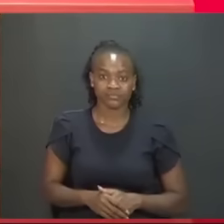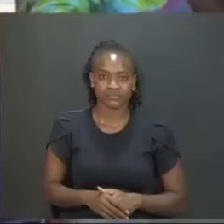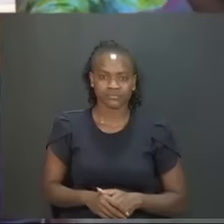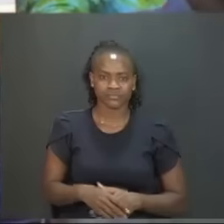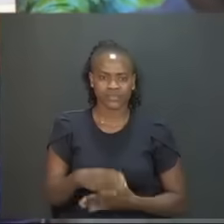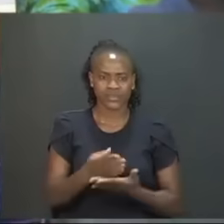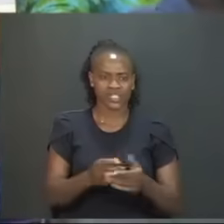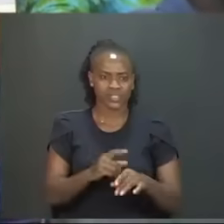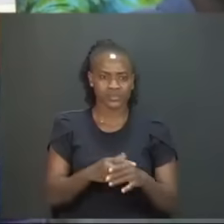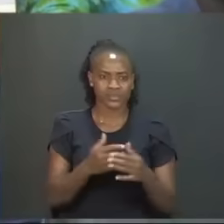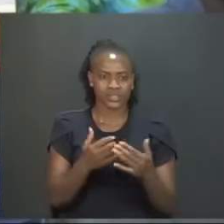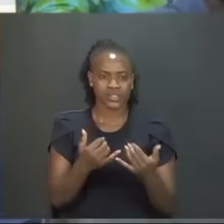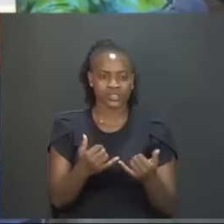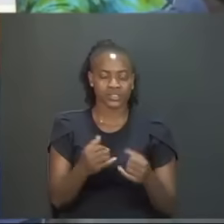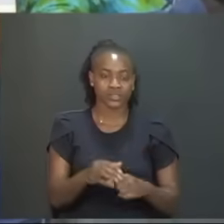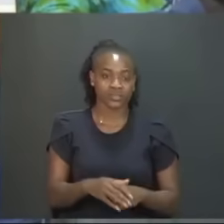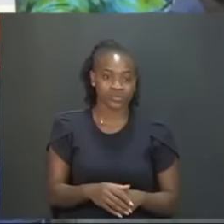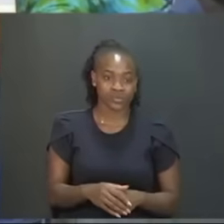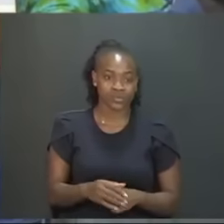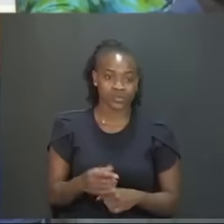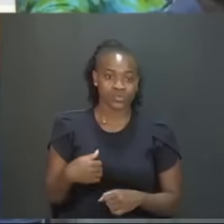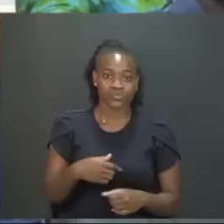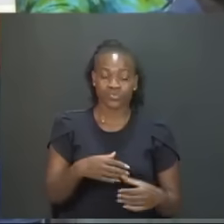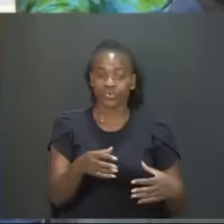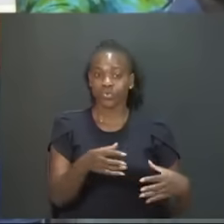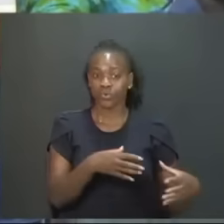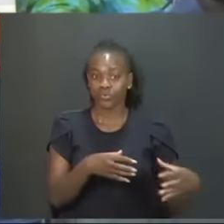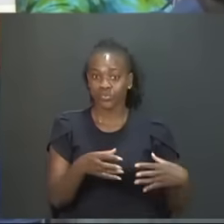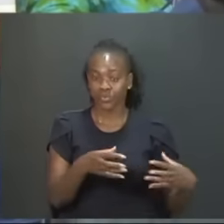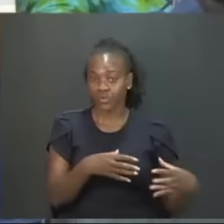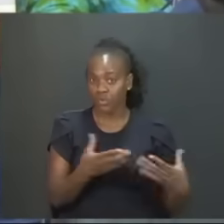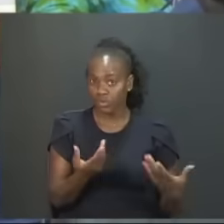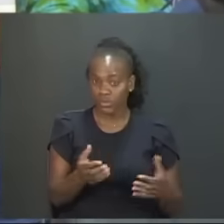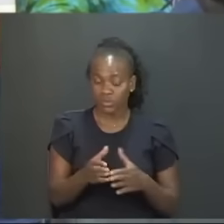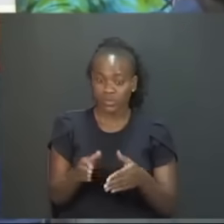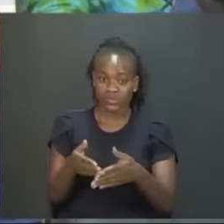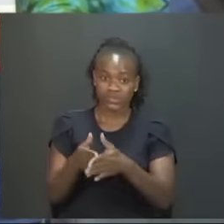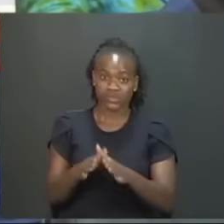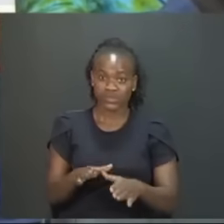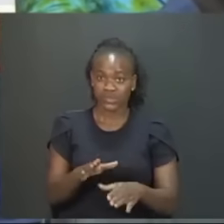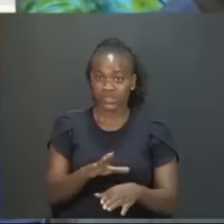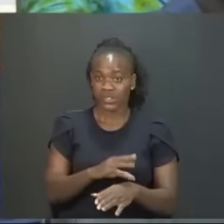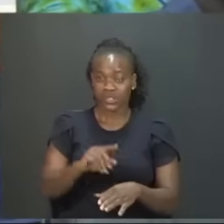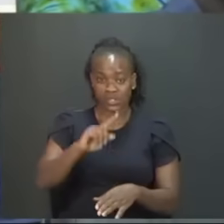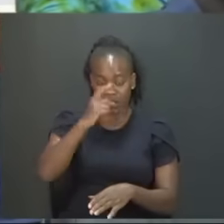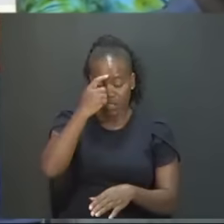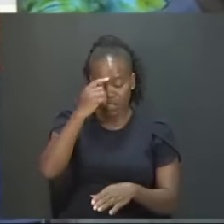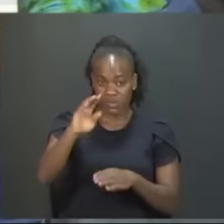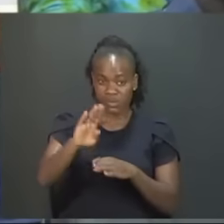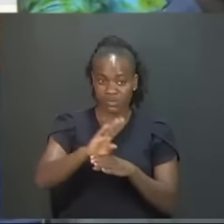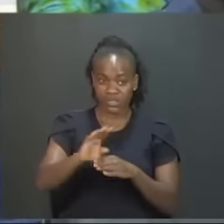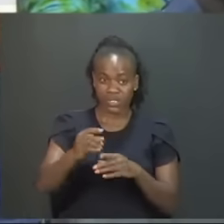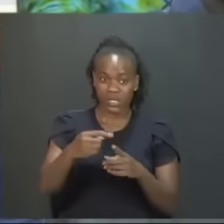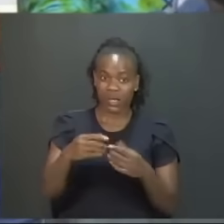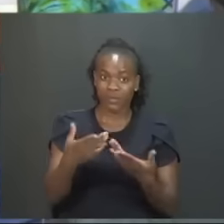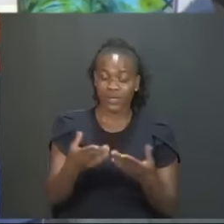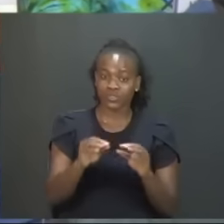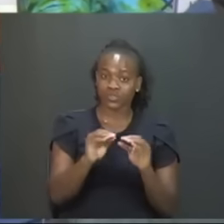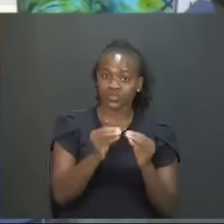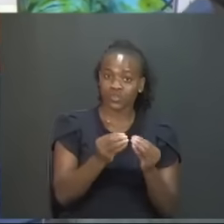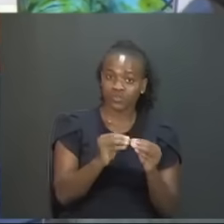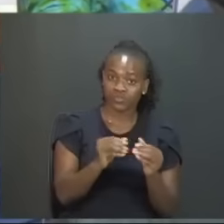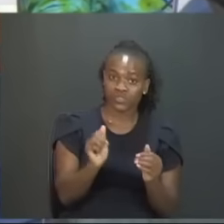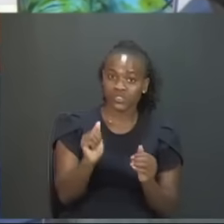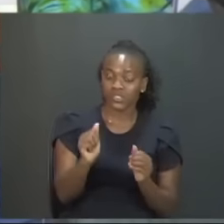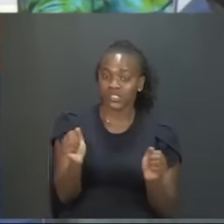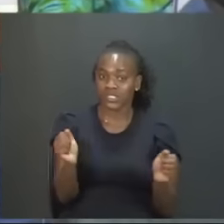in this House have put on complaints to the majority leader and leader of government business about the office air